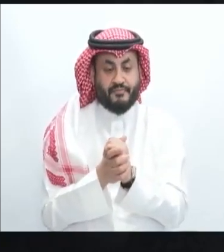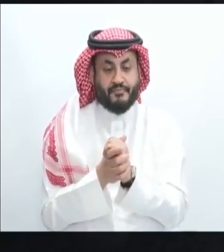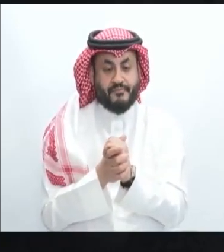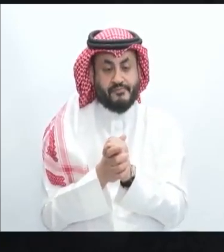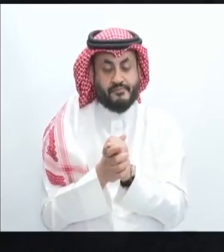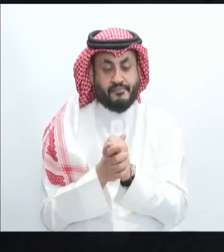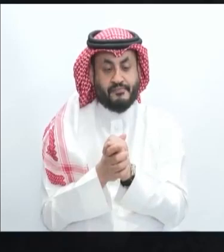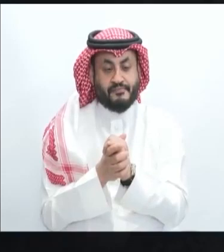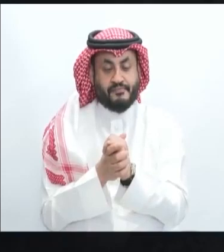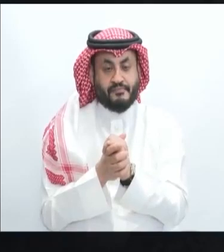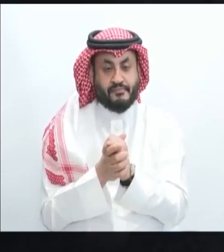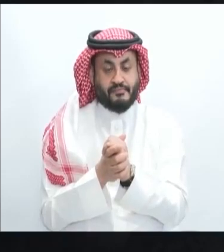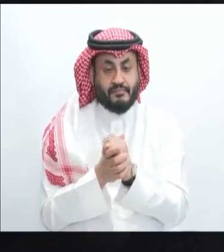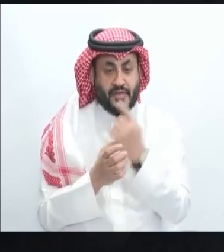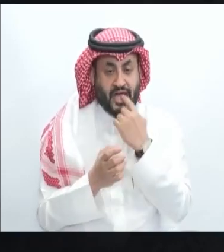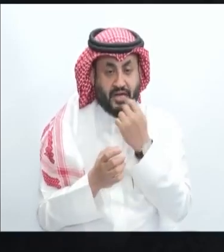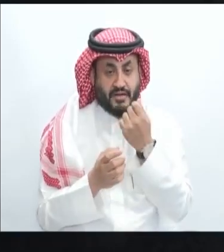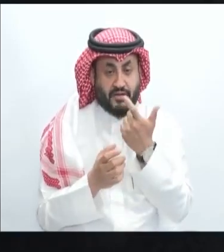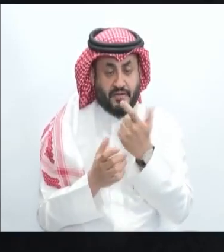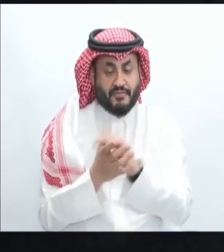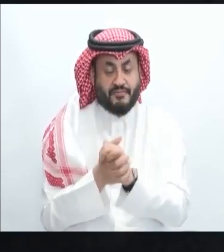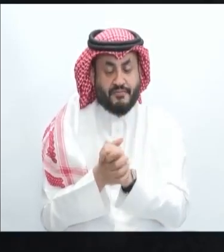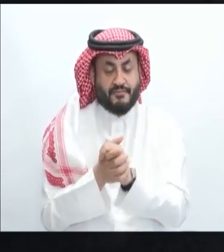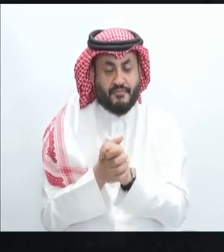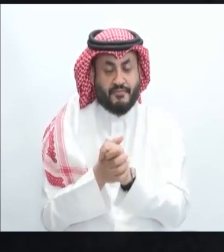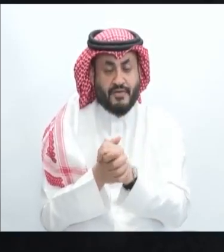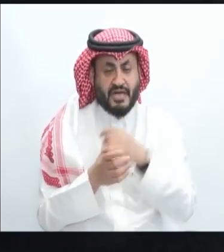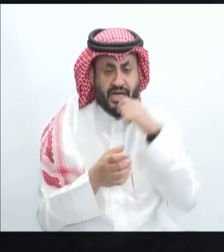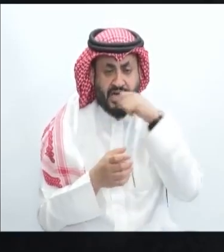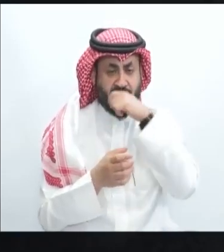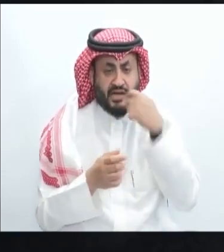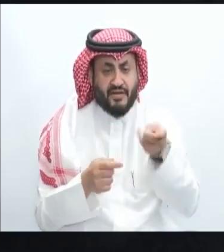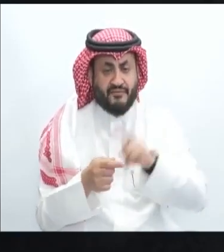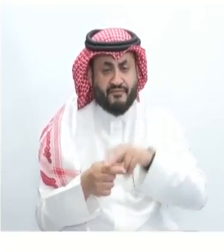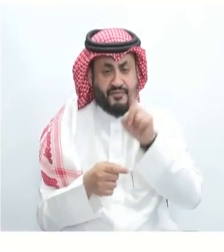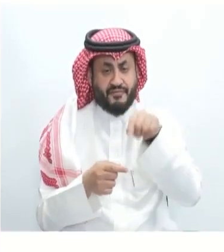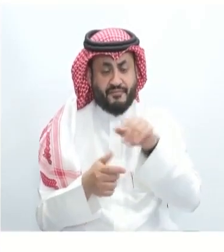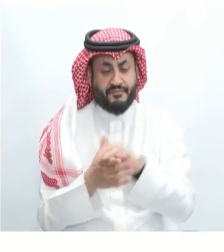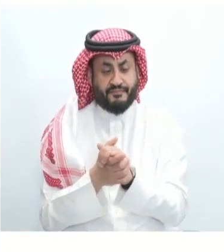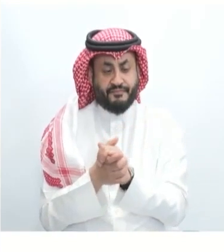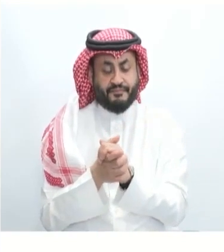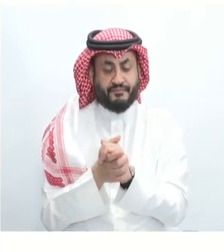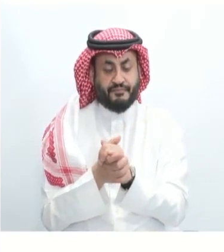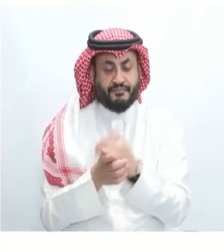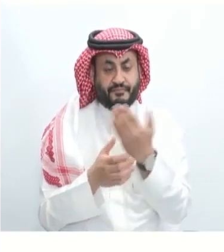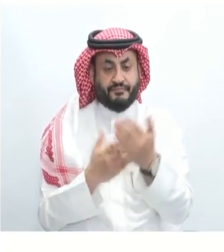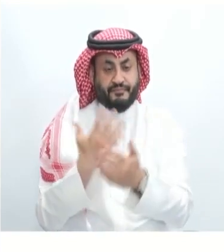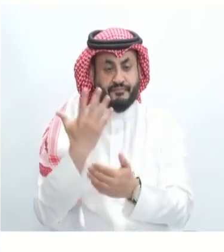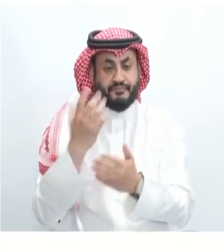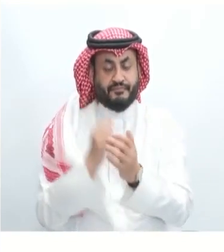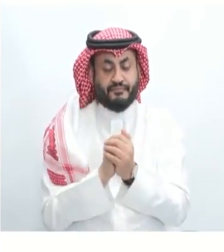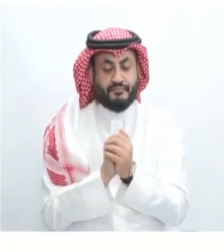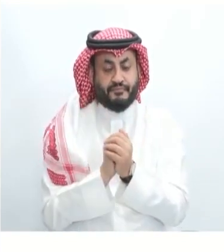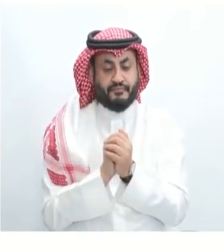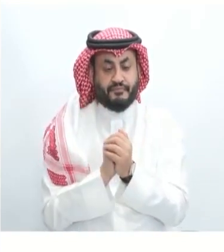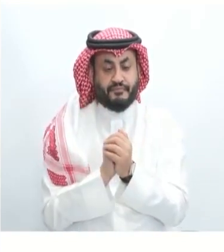safety of my teeth is when I brush it every day. So, number five